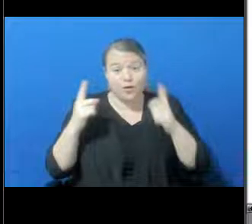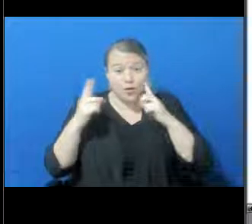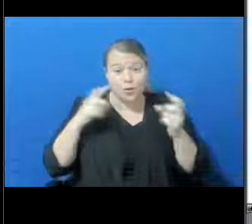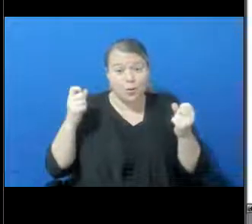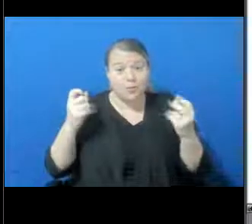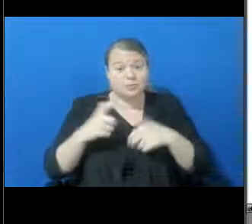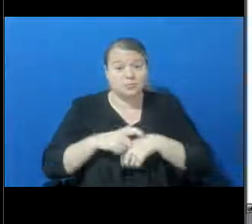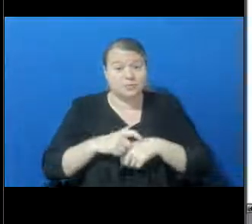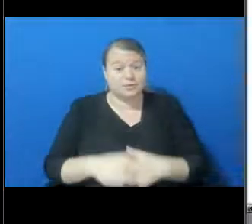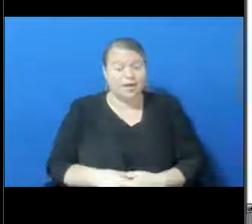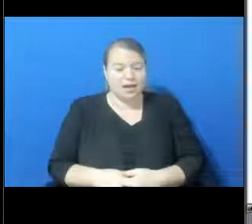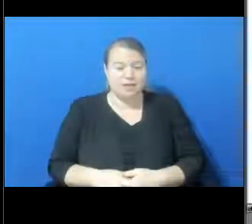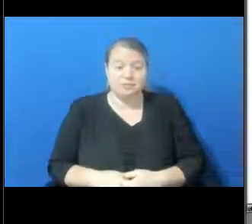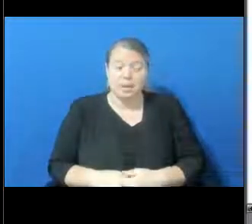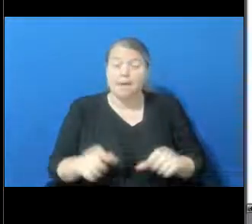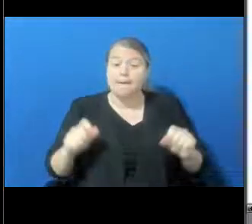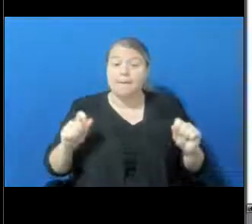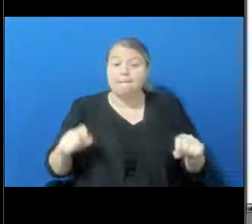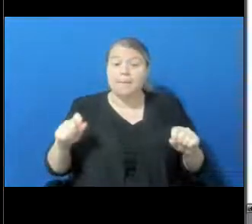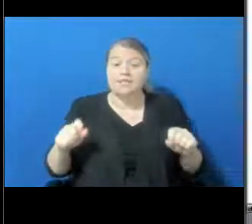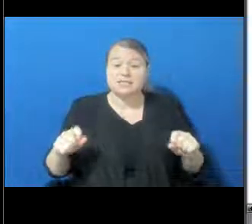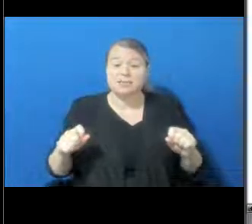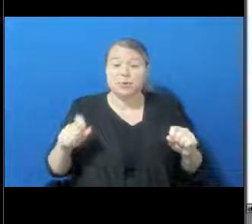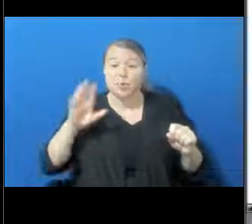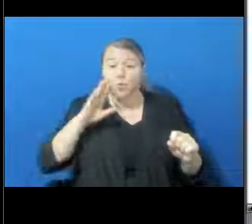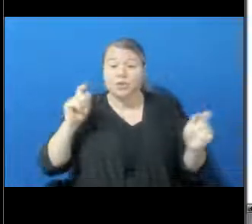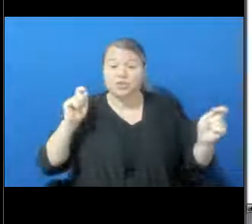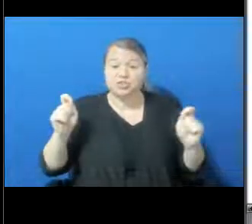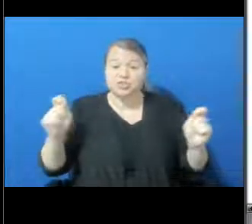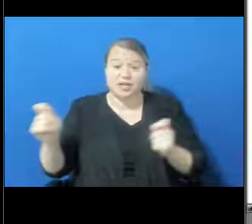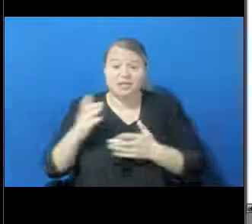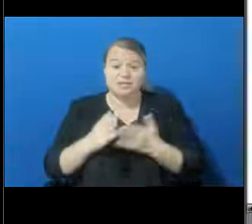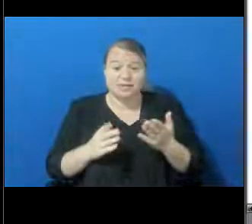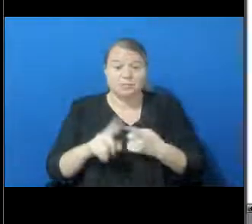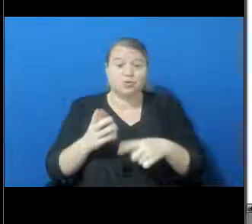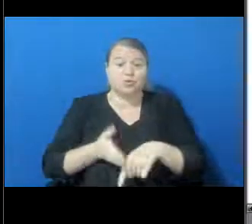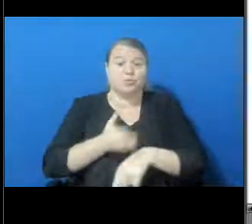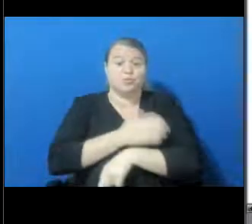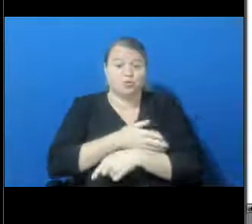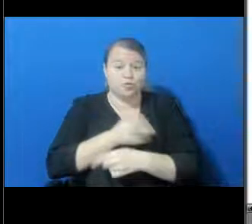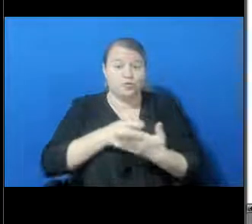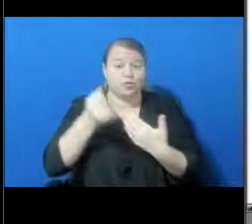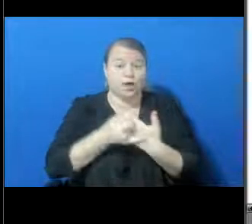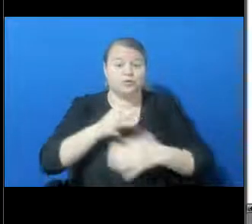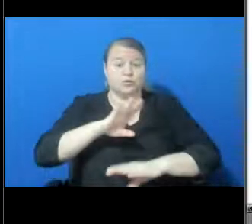times, this is a subject to change to some of them to make an adjustment and fit the project better for the future needs.